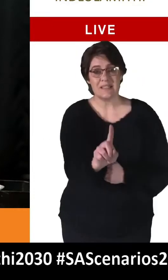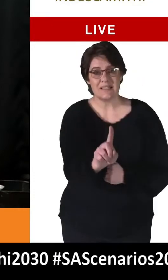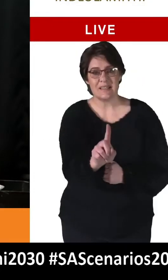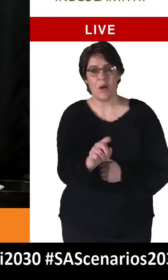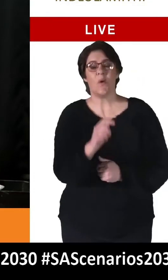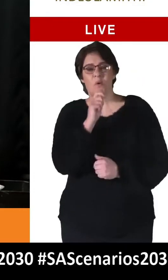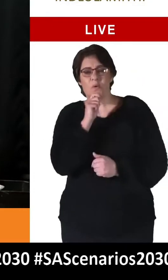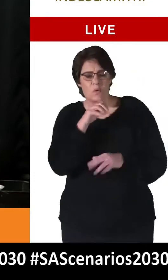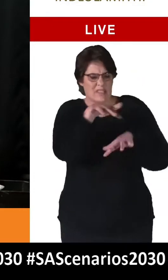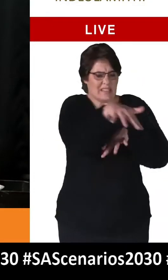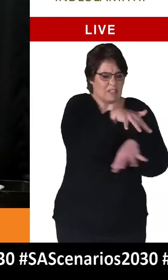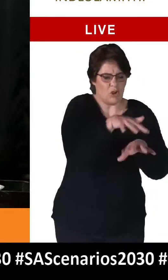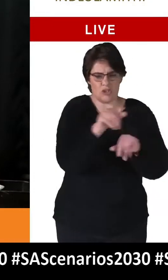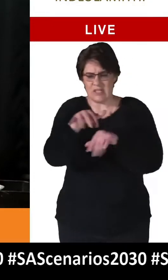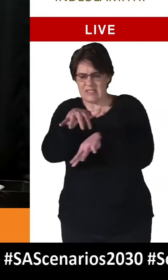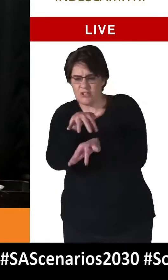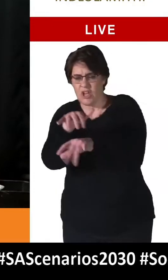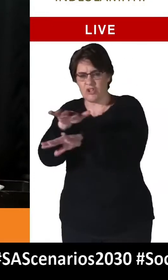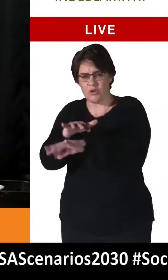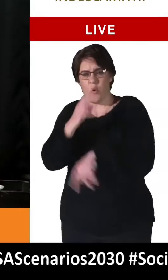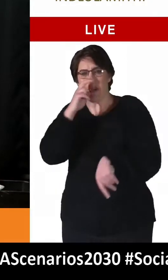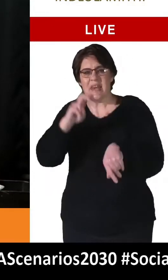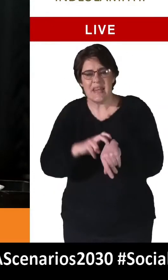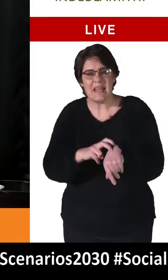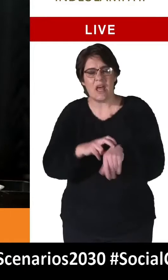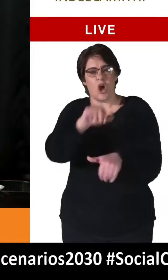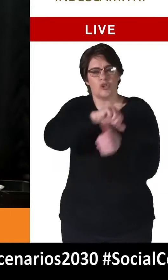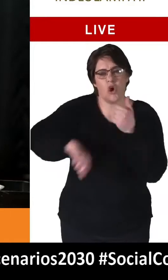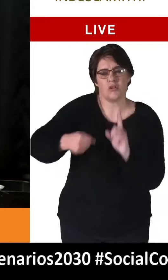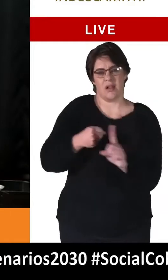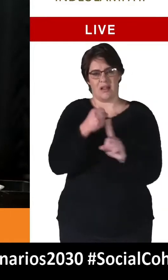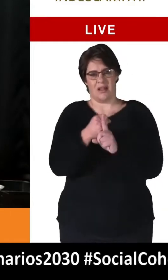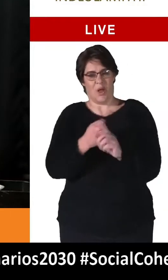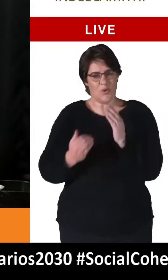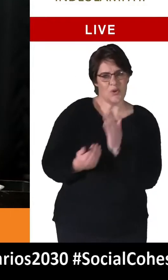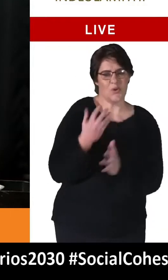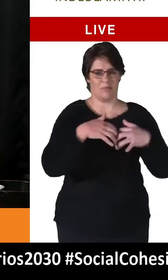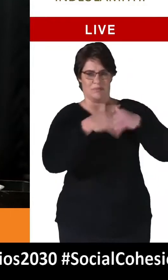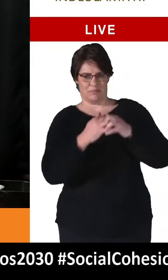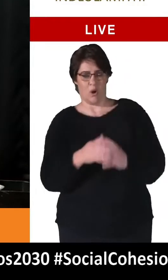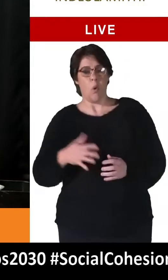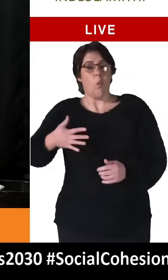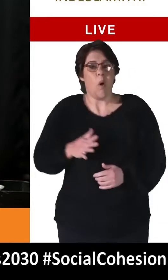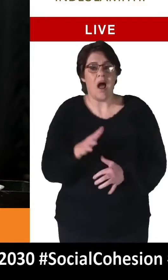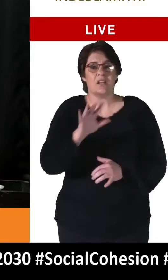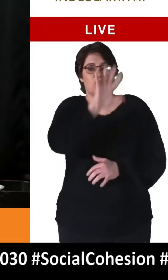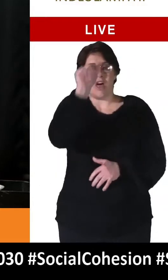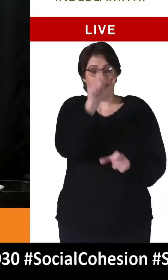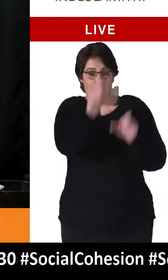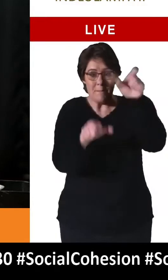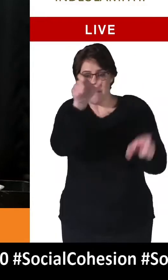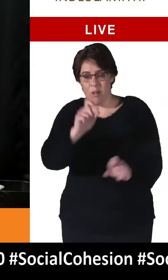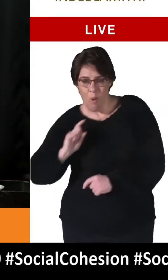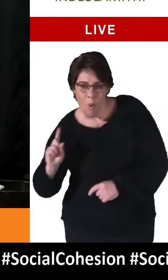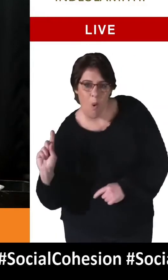always been to use scenarios to inspire a new era of social compacting, We want South Africans from all walks